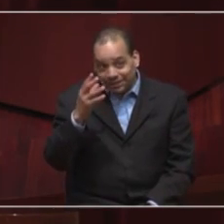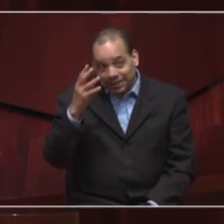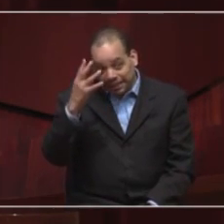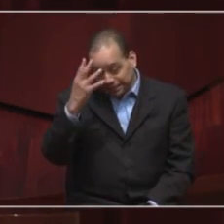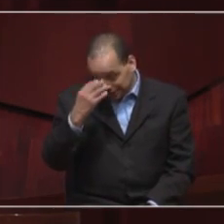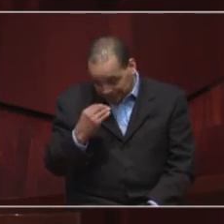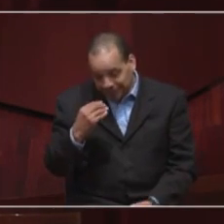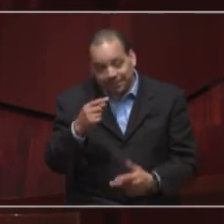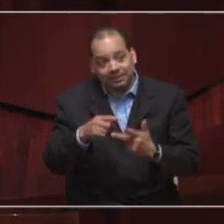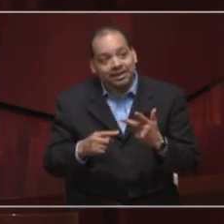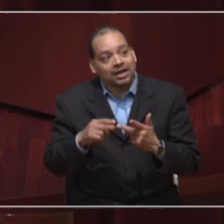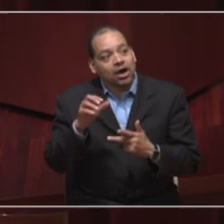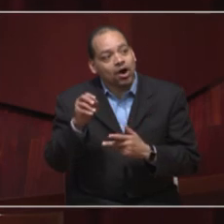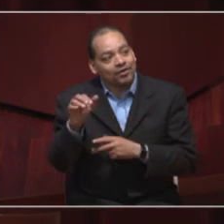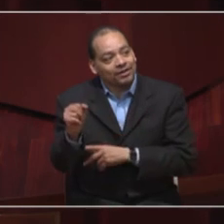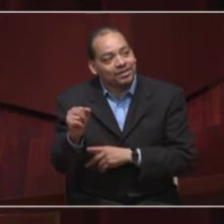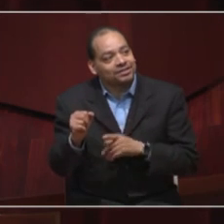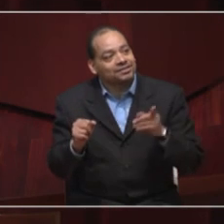so